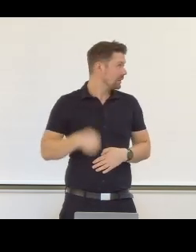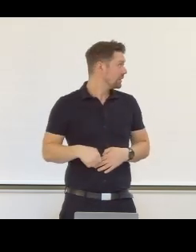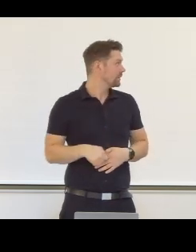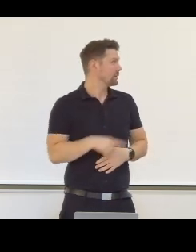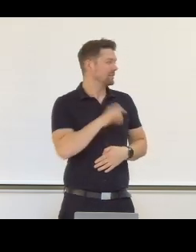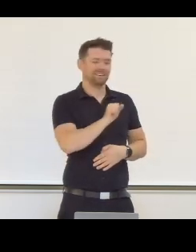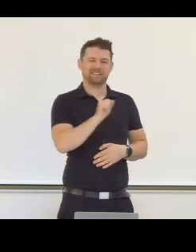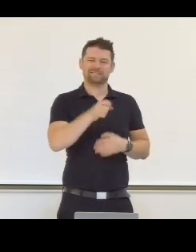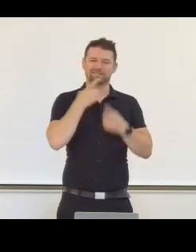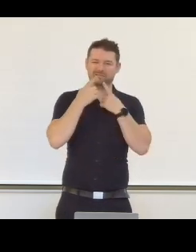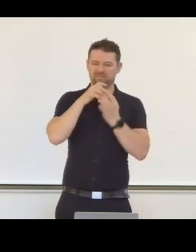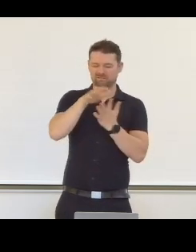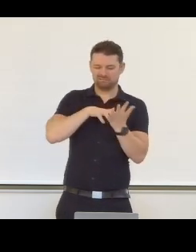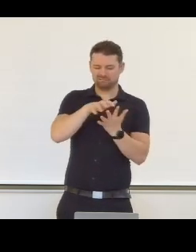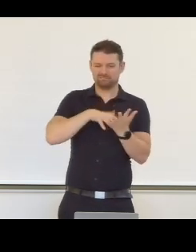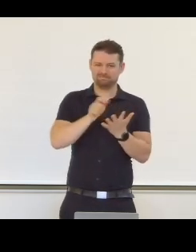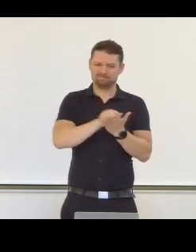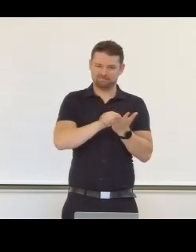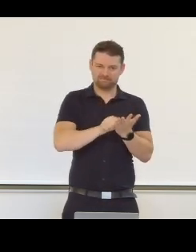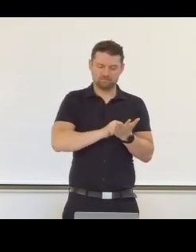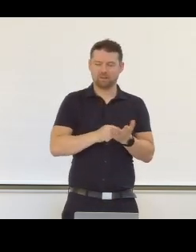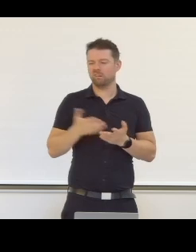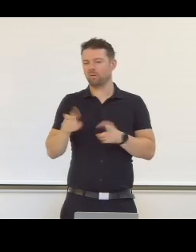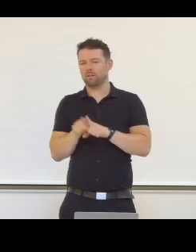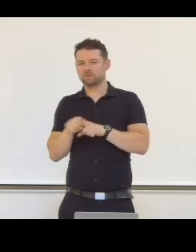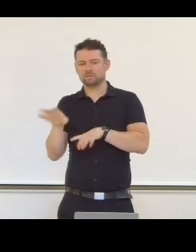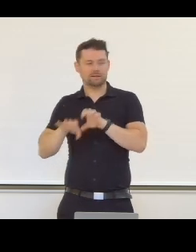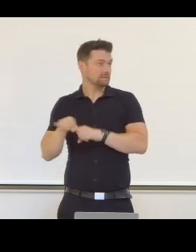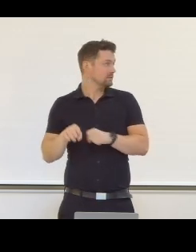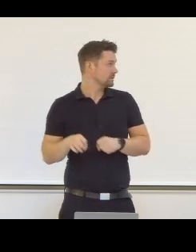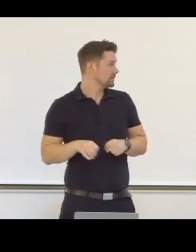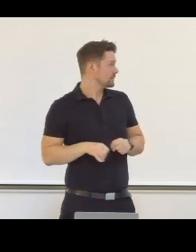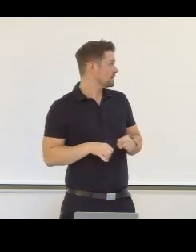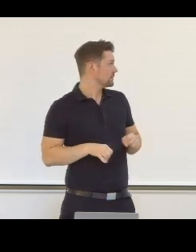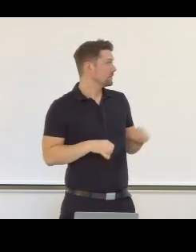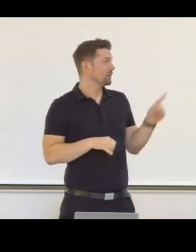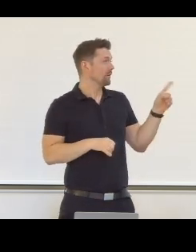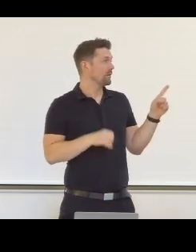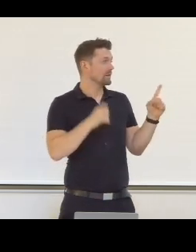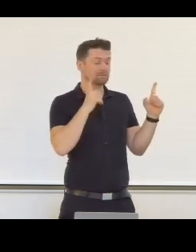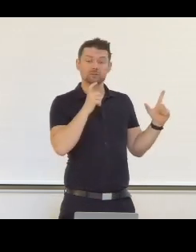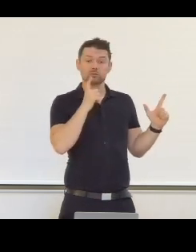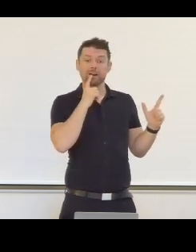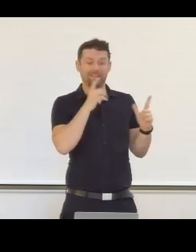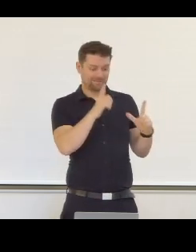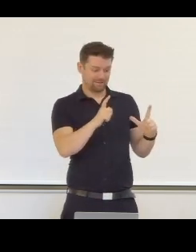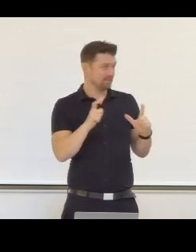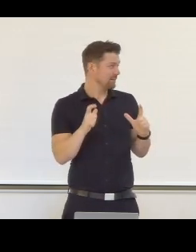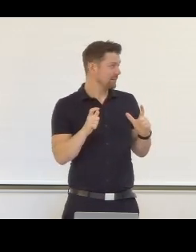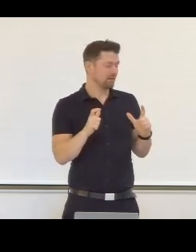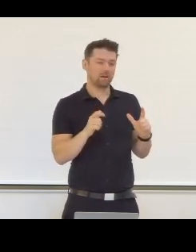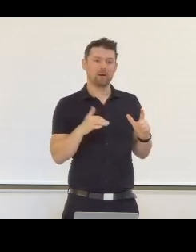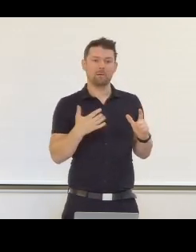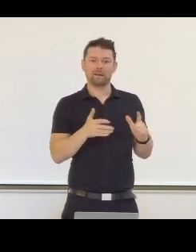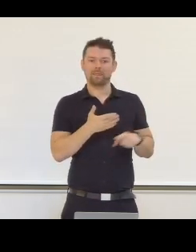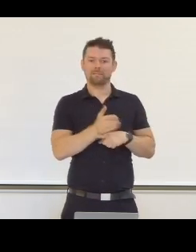post and a few additional information from scientists. This picture is still a nice one, so they took this picture, they